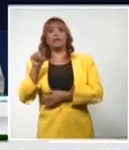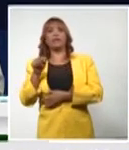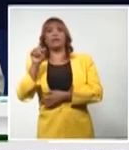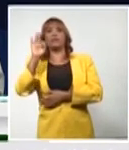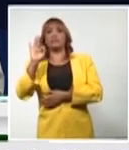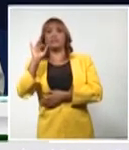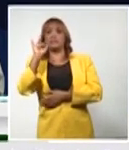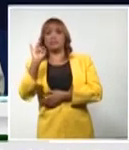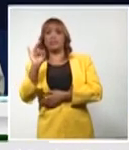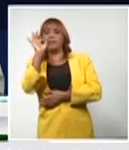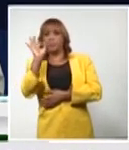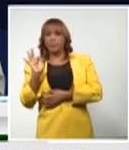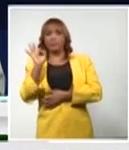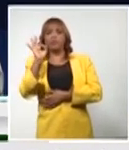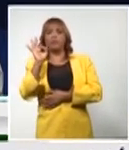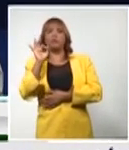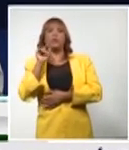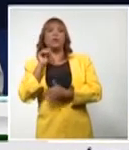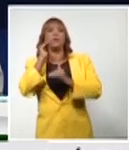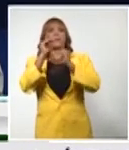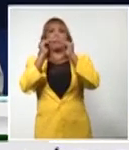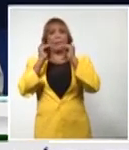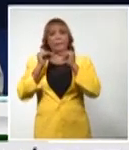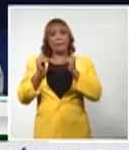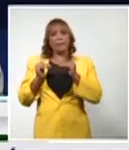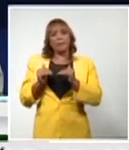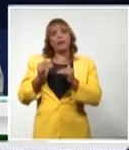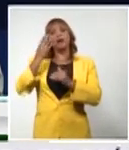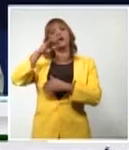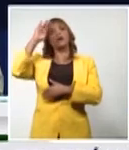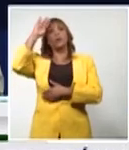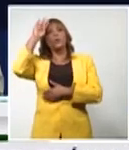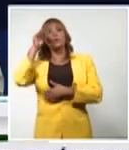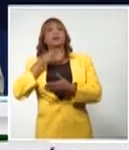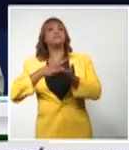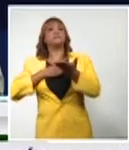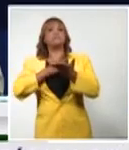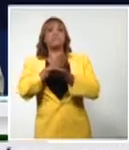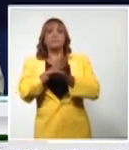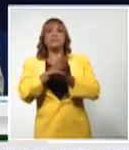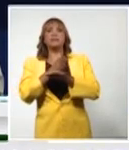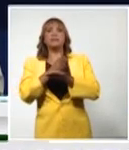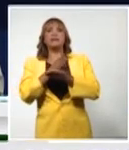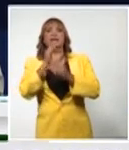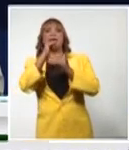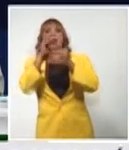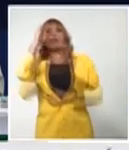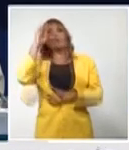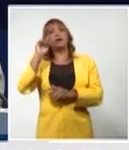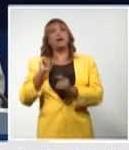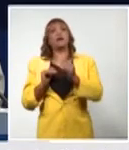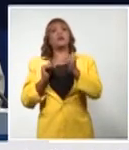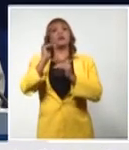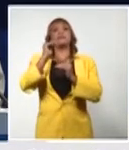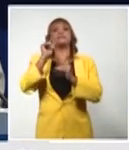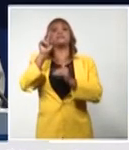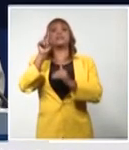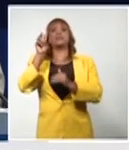Eswatini took 112th place yesterday, moving Cuba down to 113th.